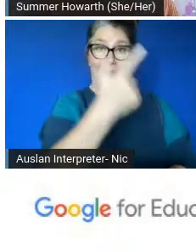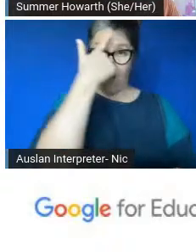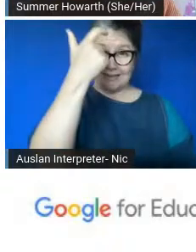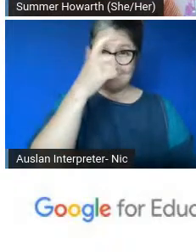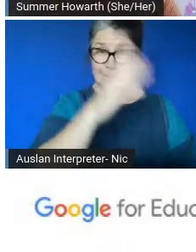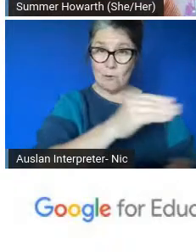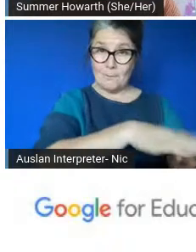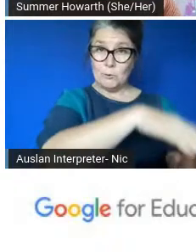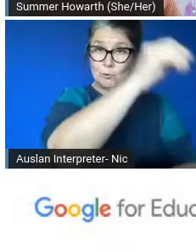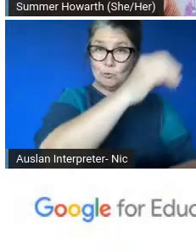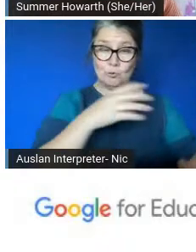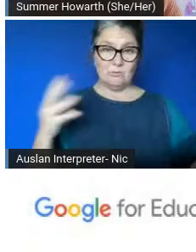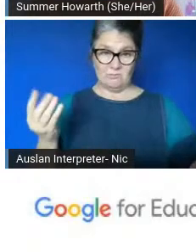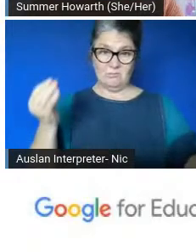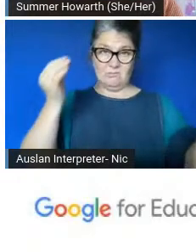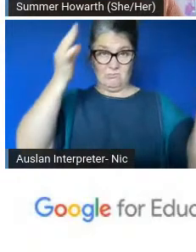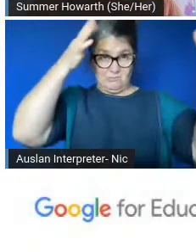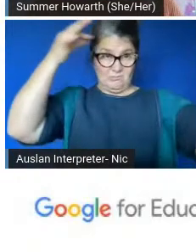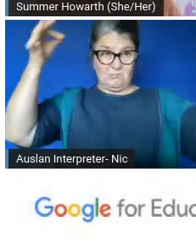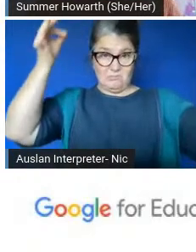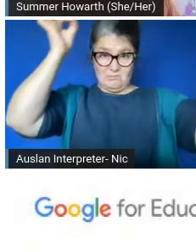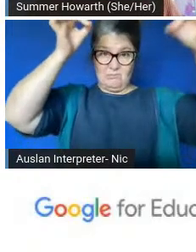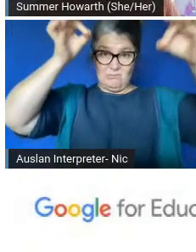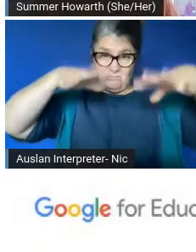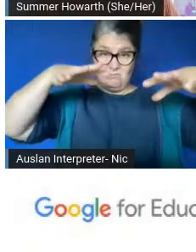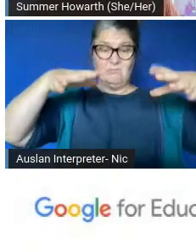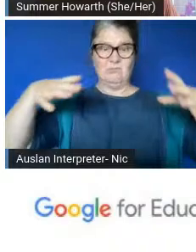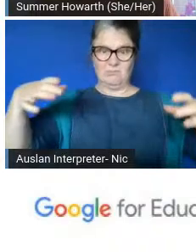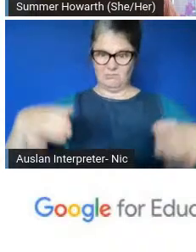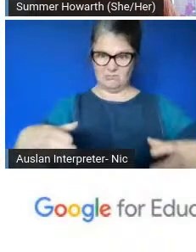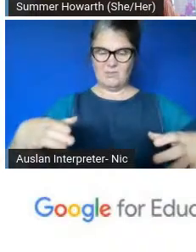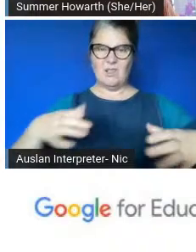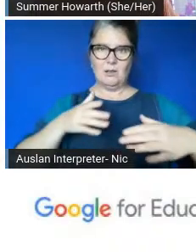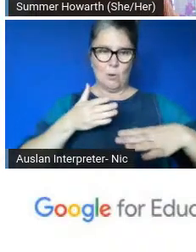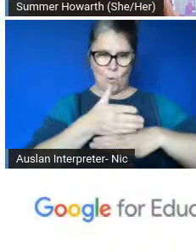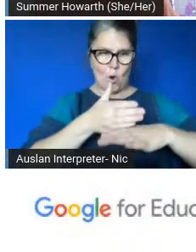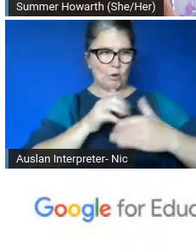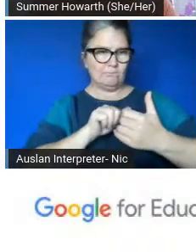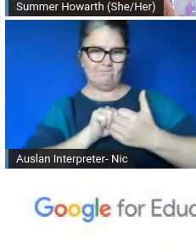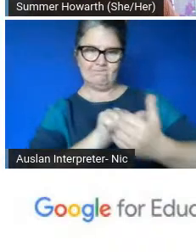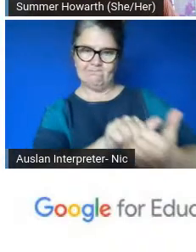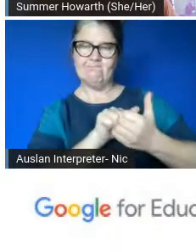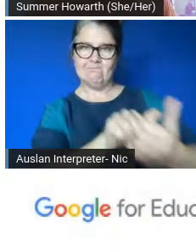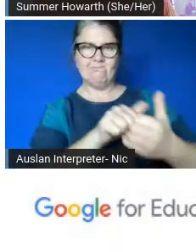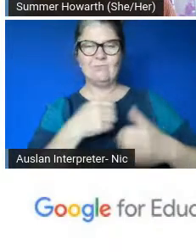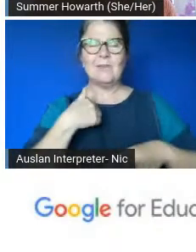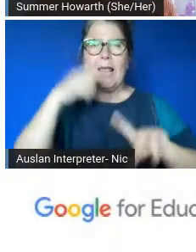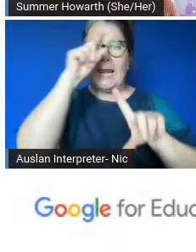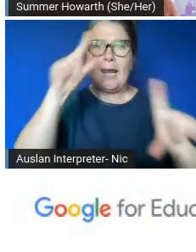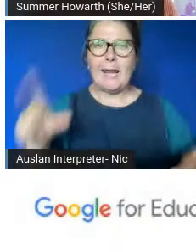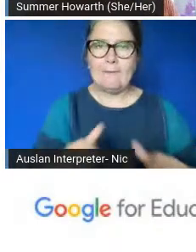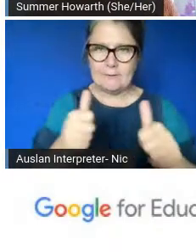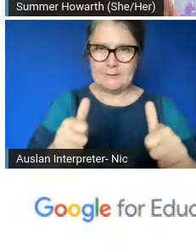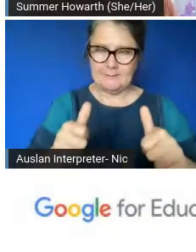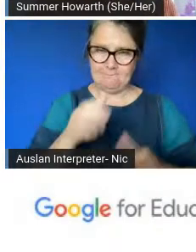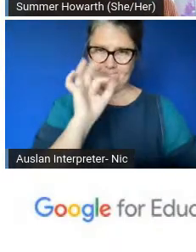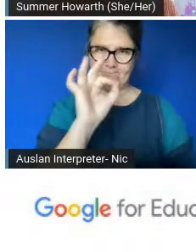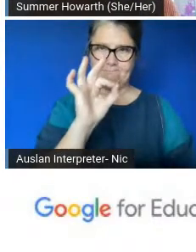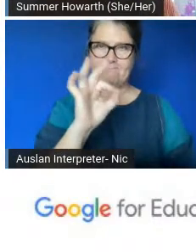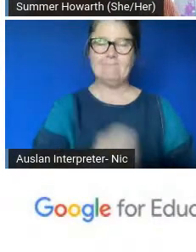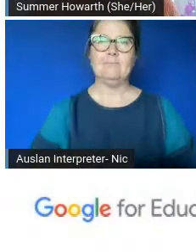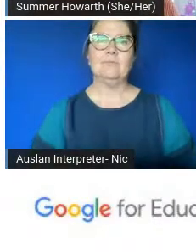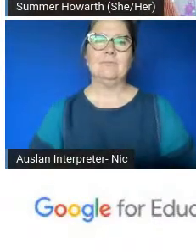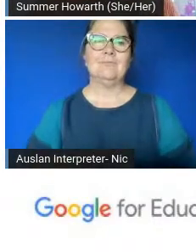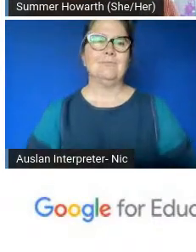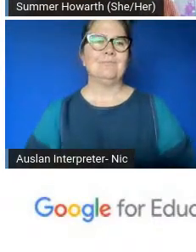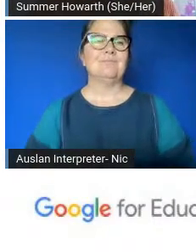that negotiation, which is very much part of collaboration there as well? Love it. All right, so what we might do, and